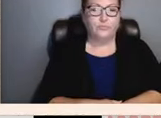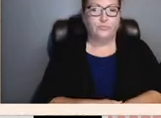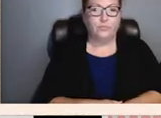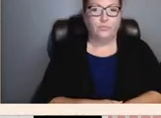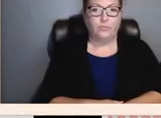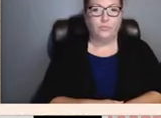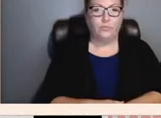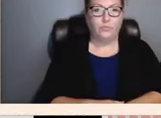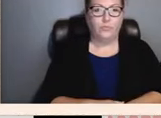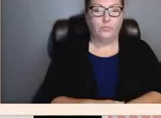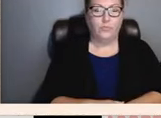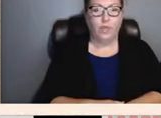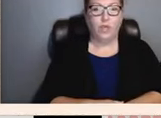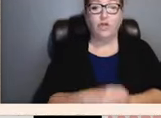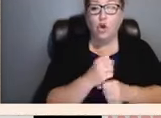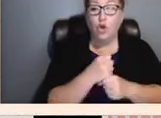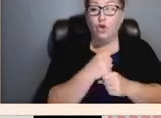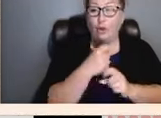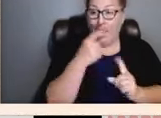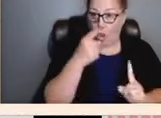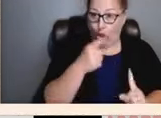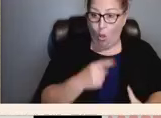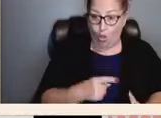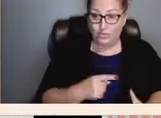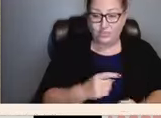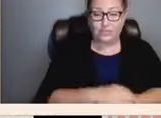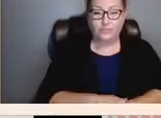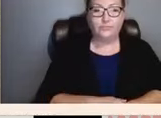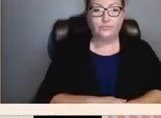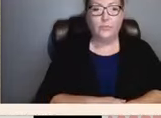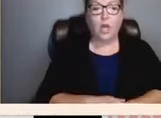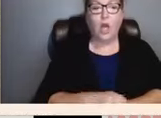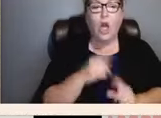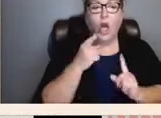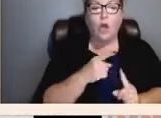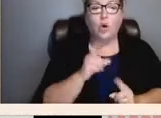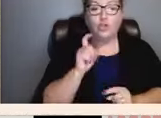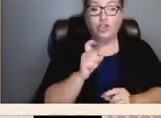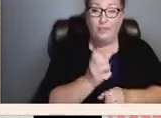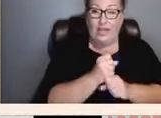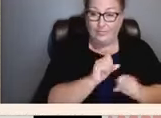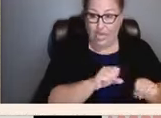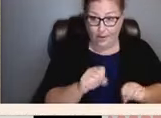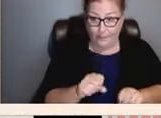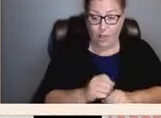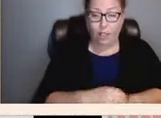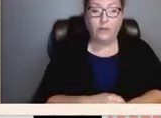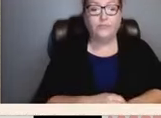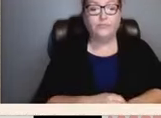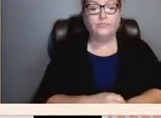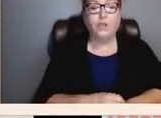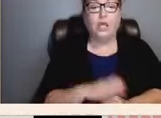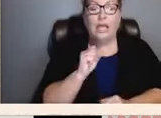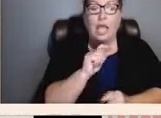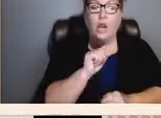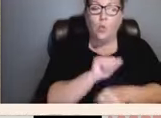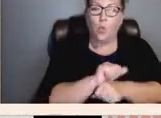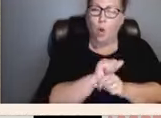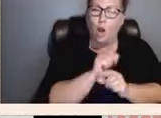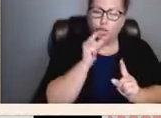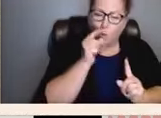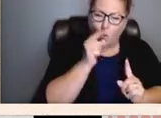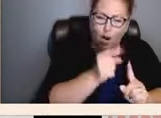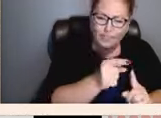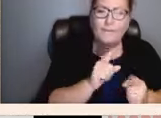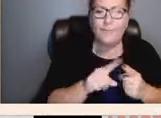So creating goals. Goals should be attainable. You can work toward them, but you really should be